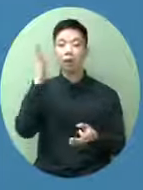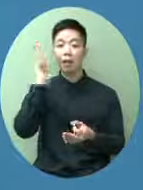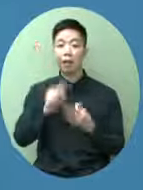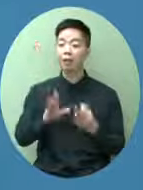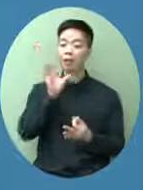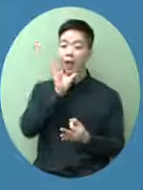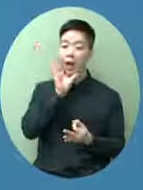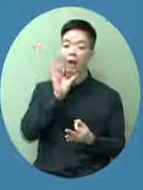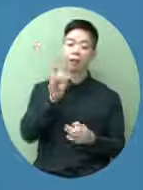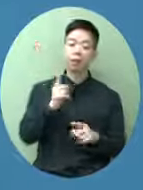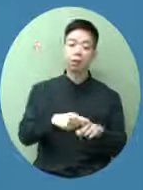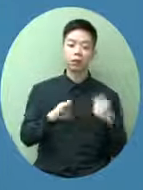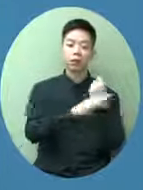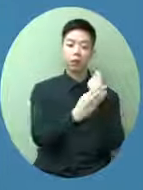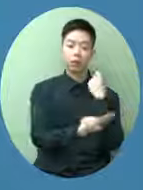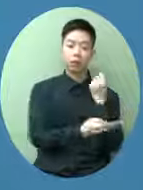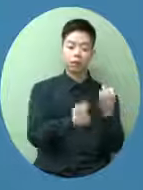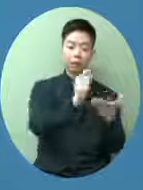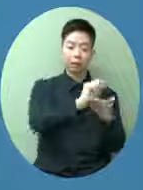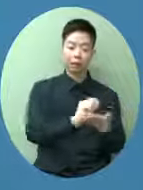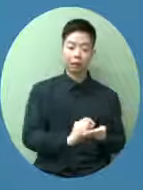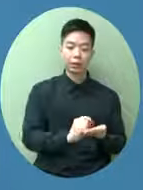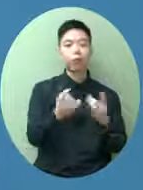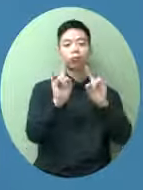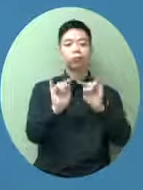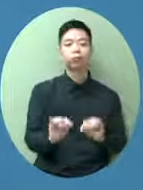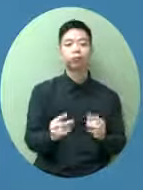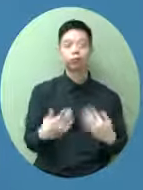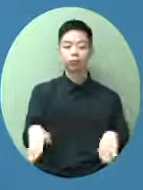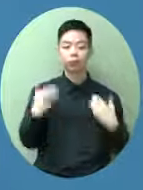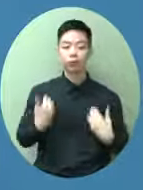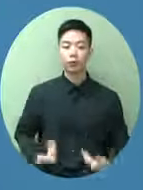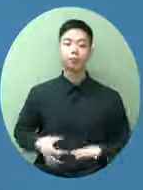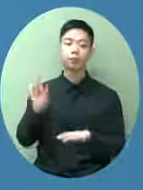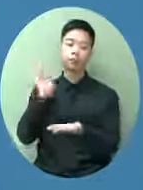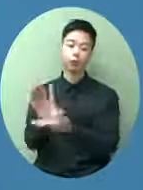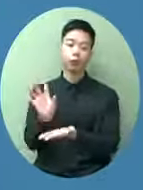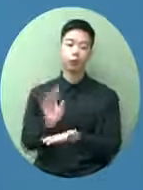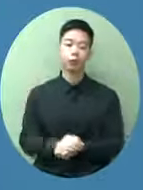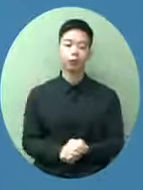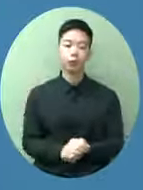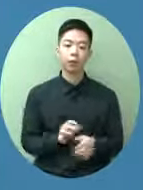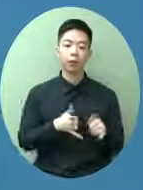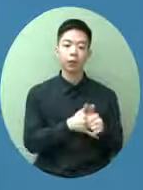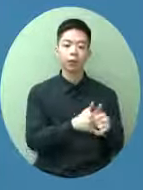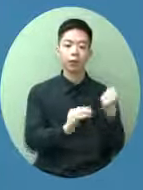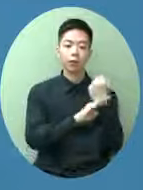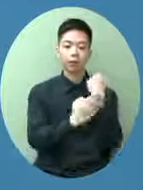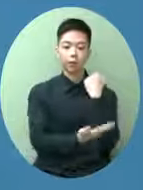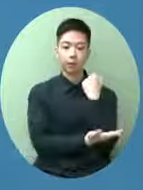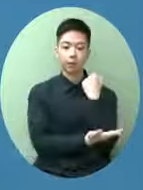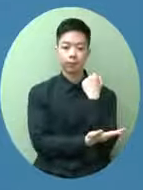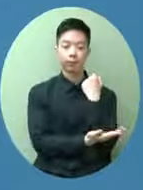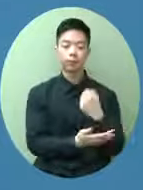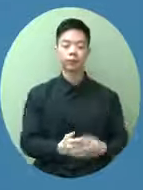so he is disqualifiedand according to the lawno information of the national